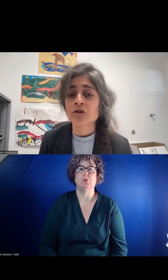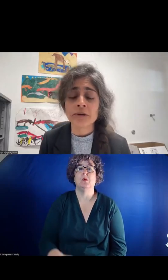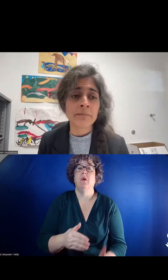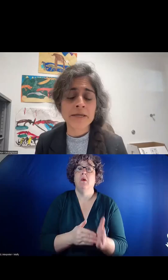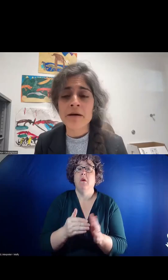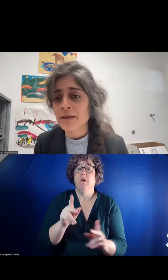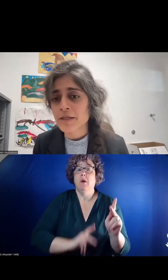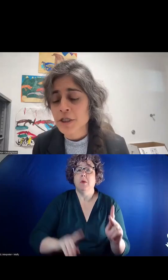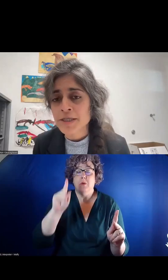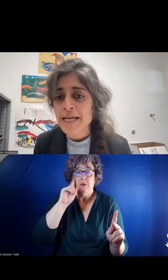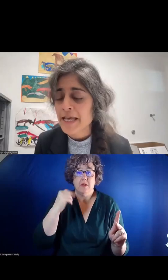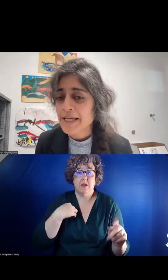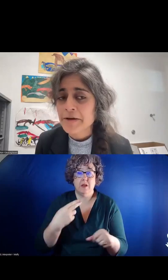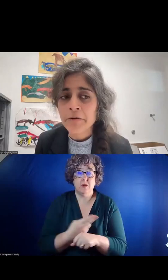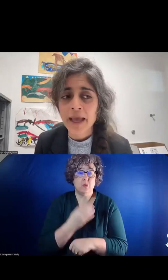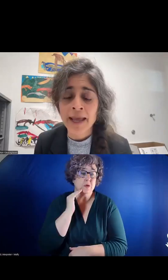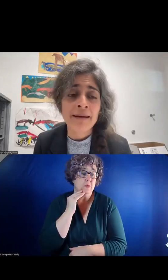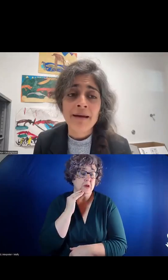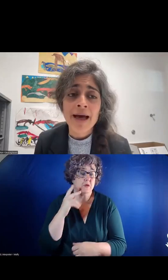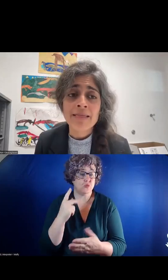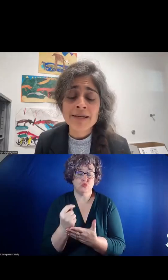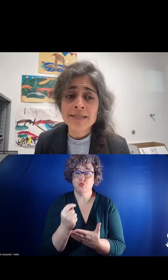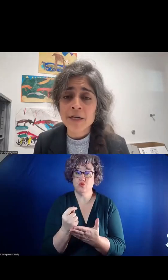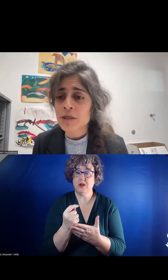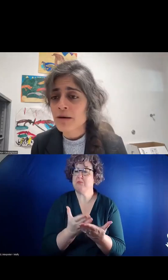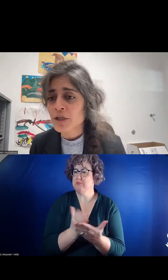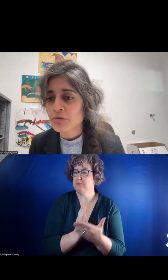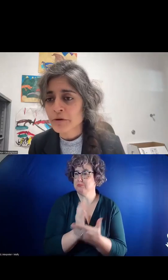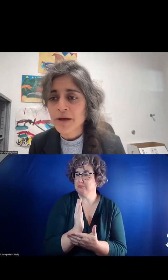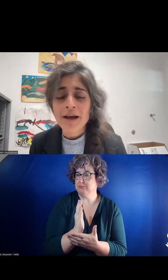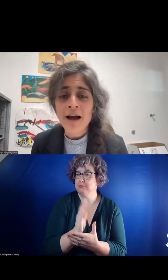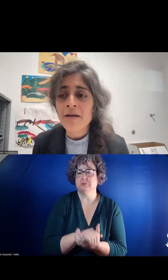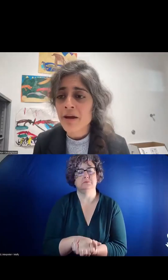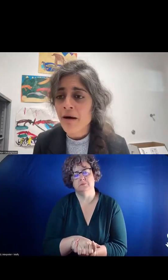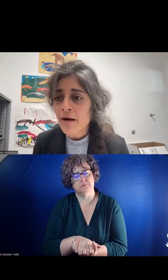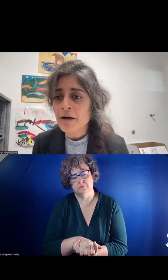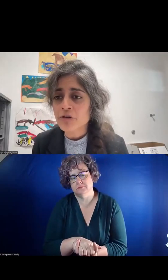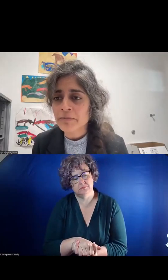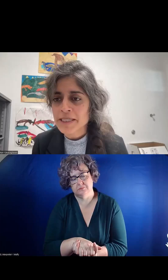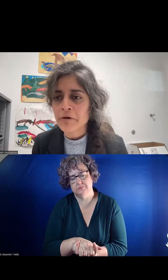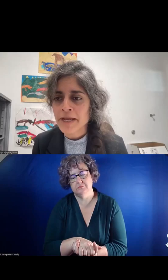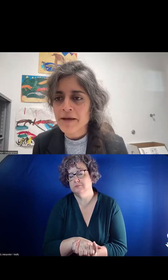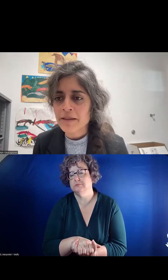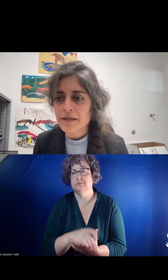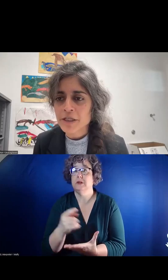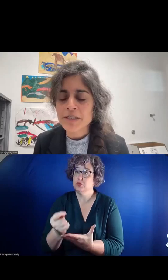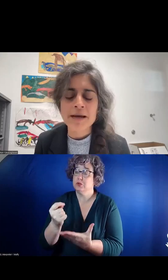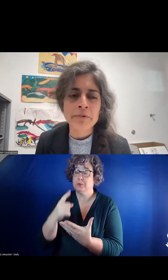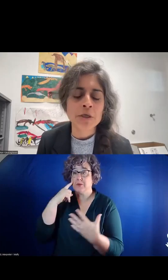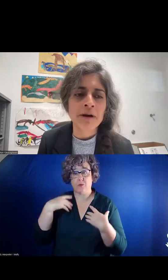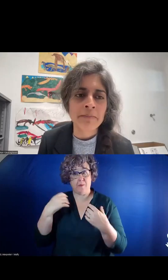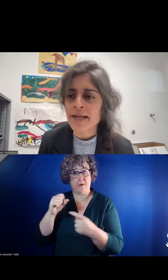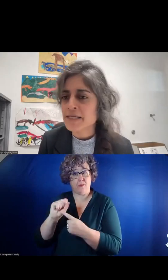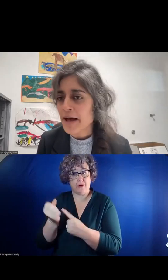to treat mental health conditions is okay. And this is actually not true. There are treatments for mental health conditions